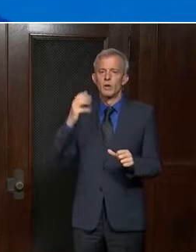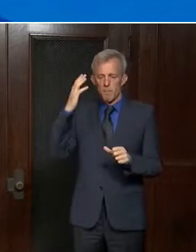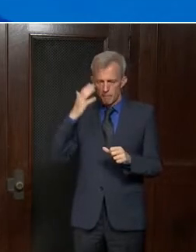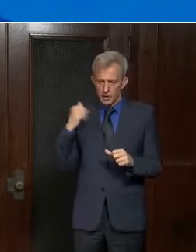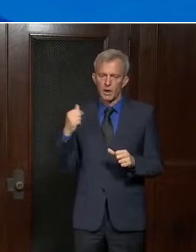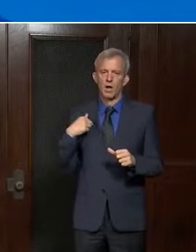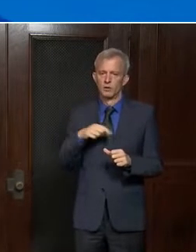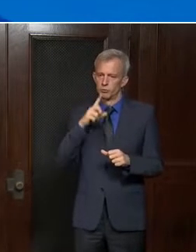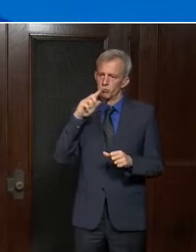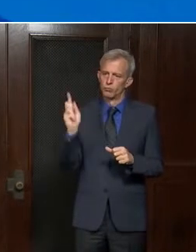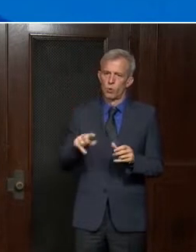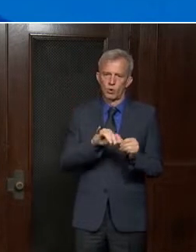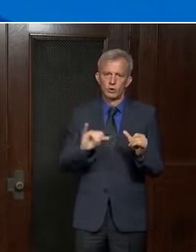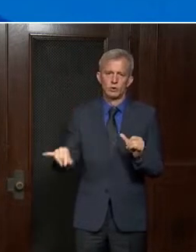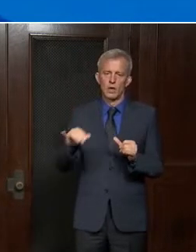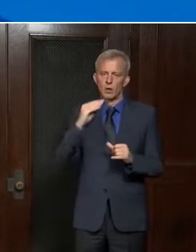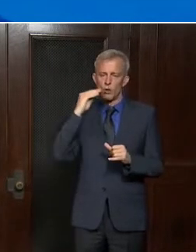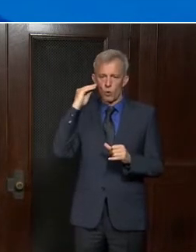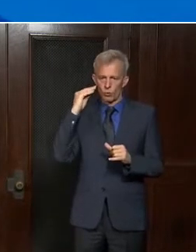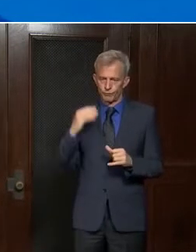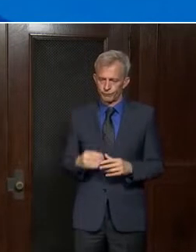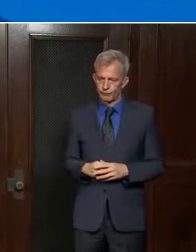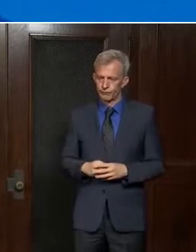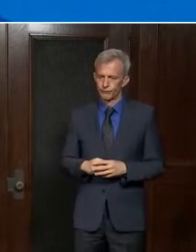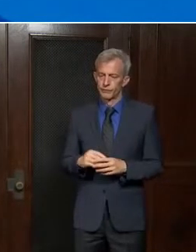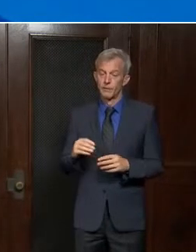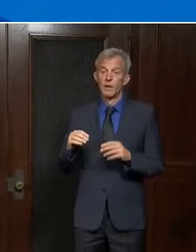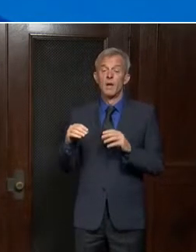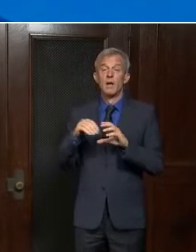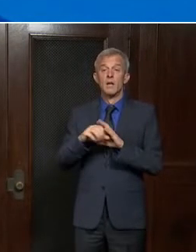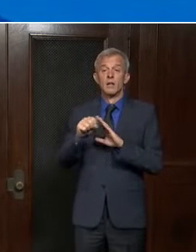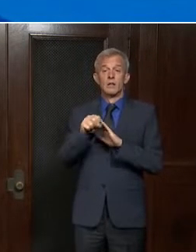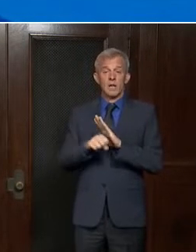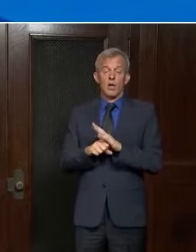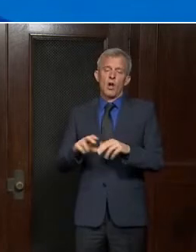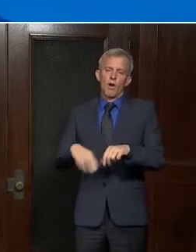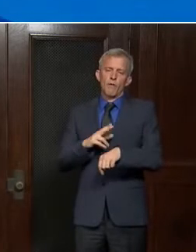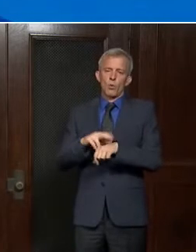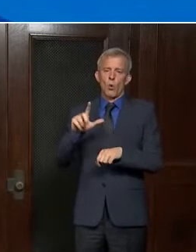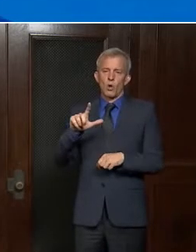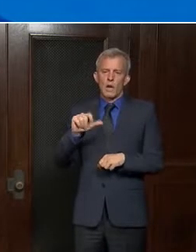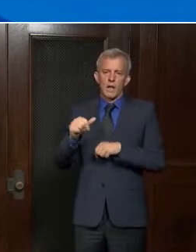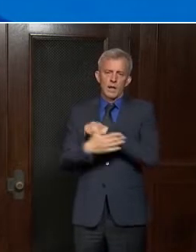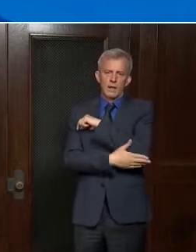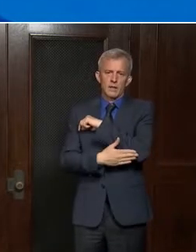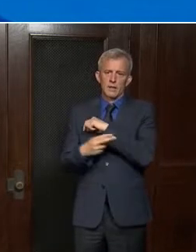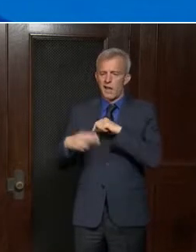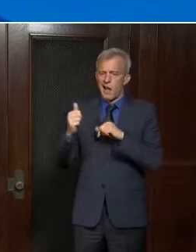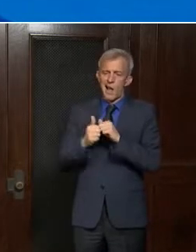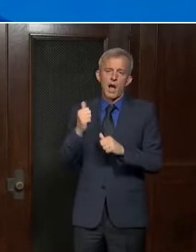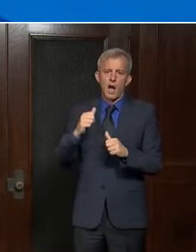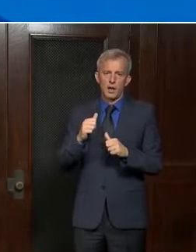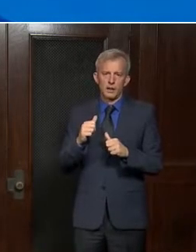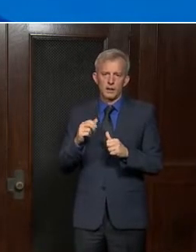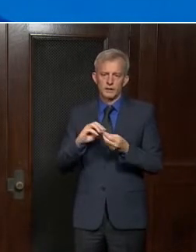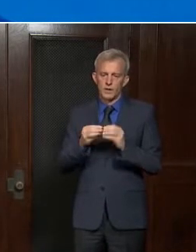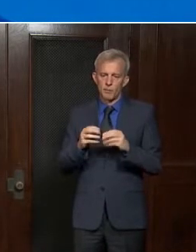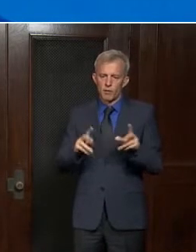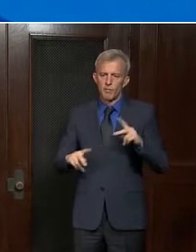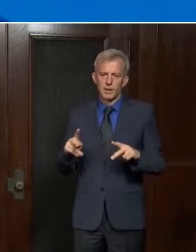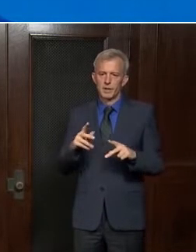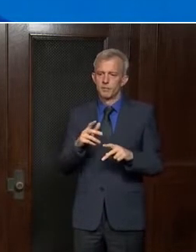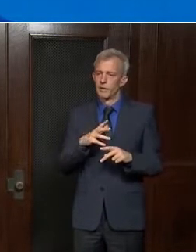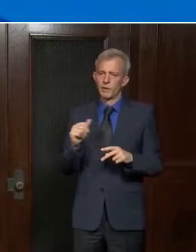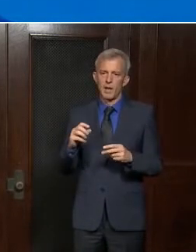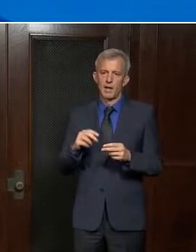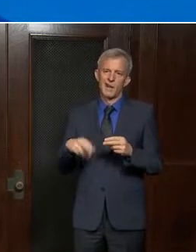actions. In our state, LA County has, of course, the highest population and the highest number of cases of any county